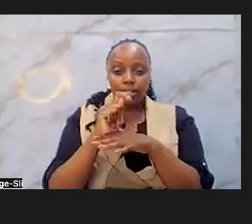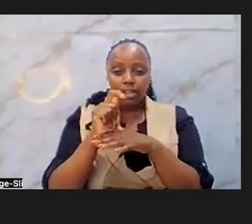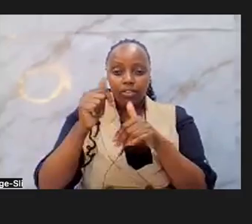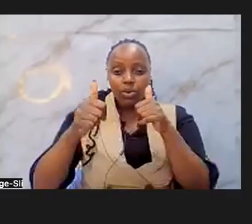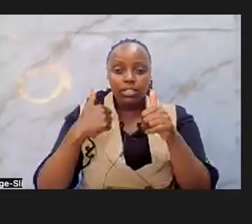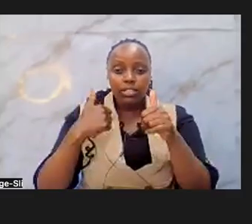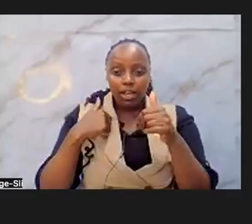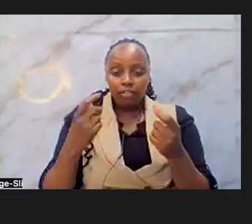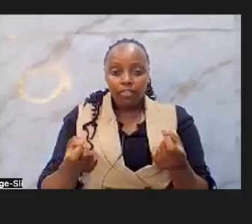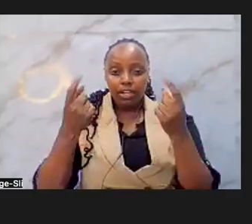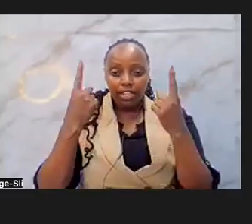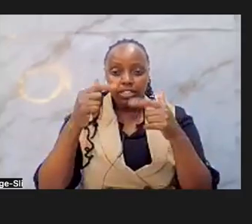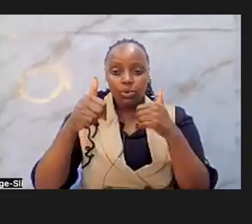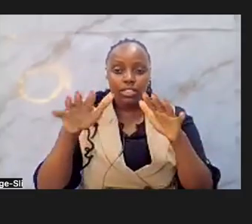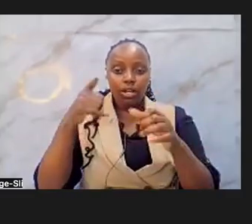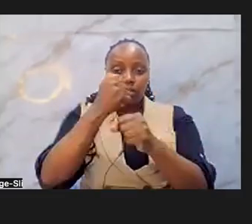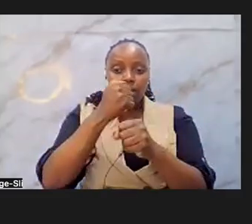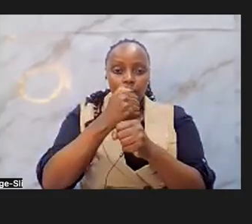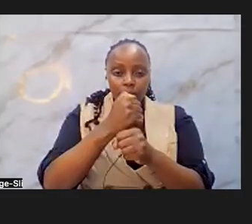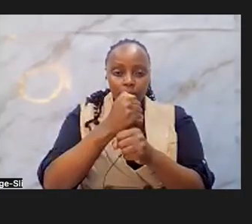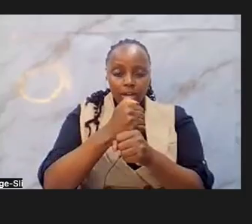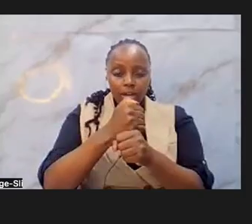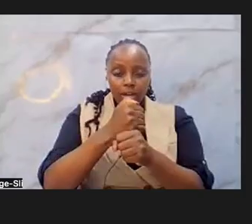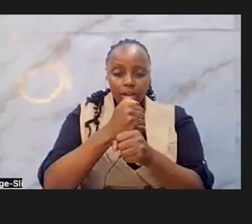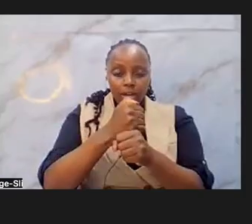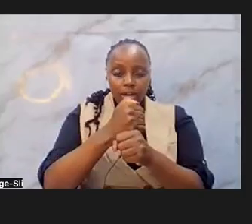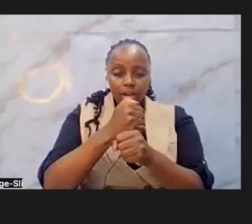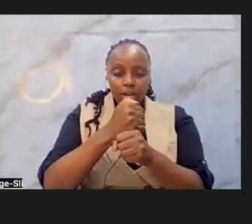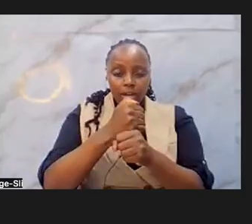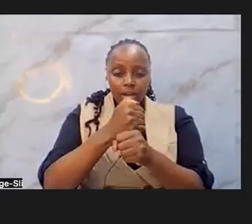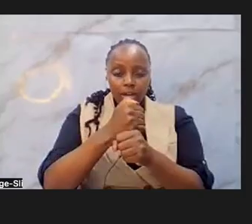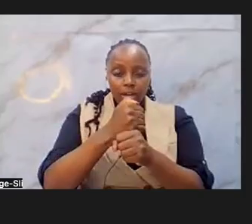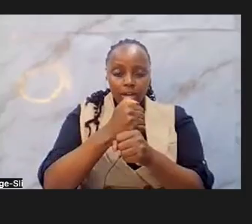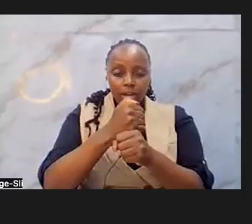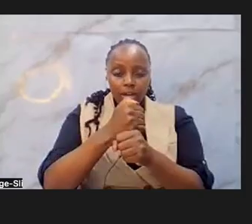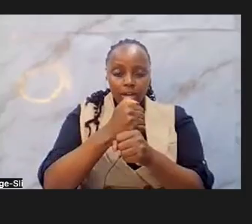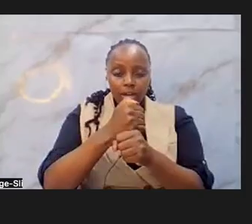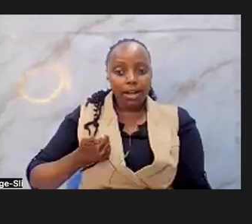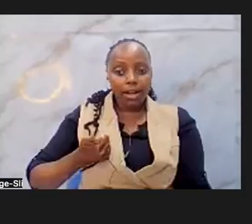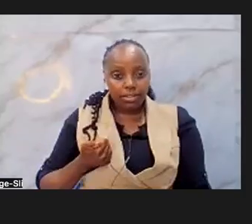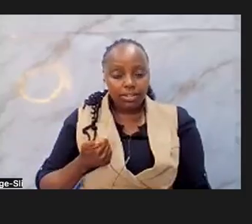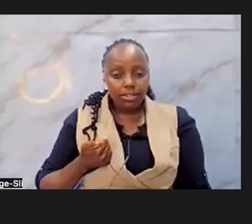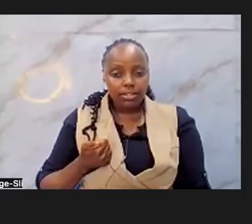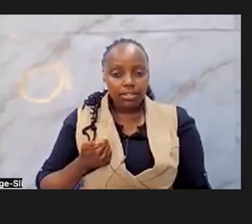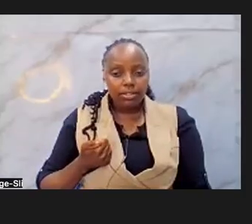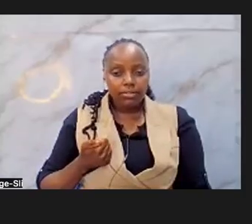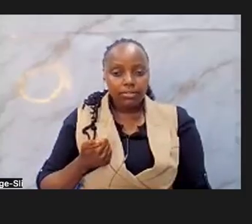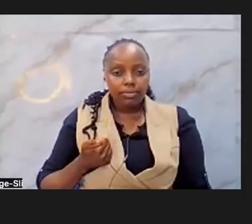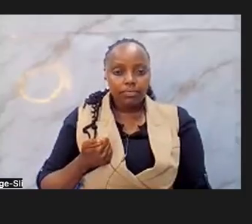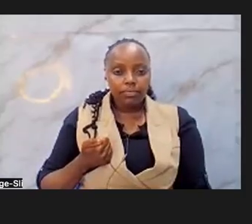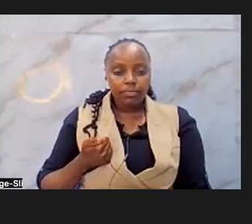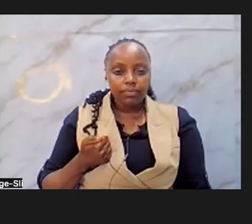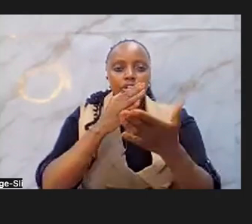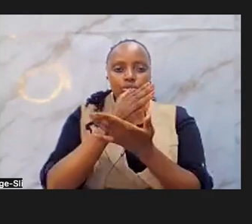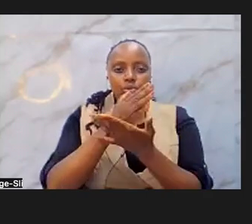the well-being of women and girls and making sure that they don't experience any harm. So that's a